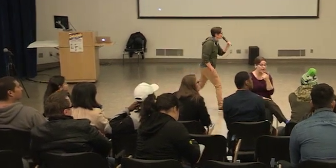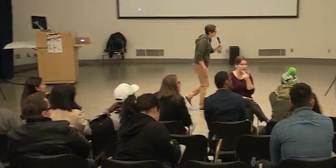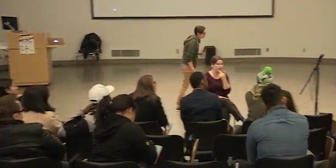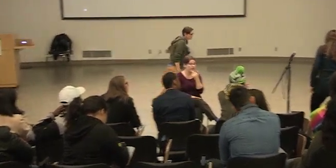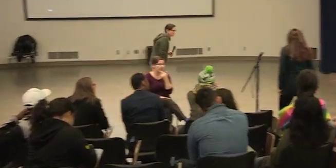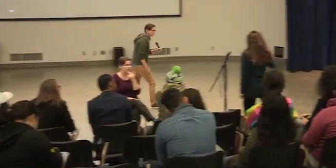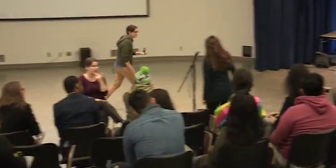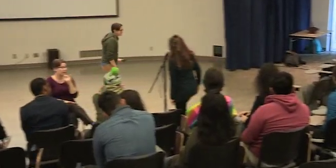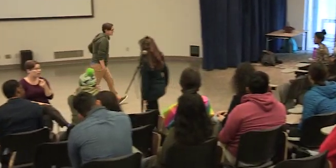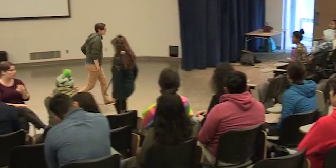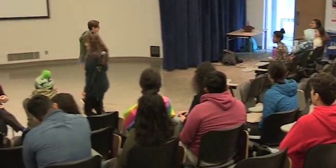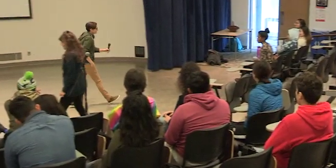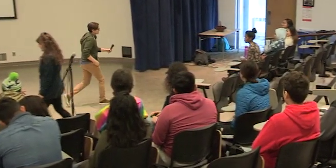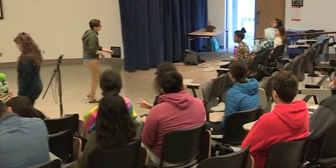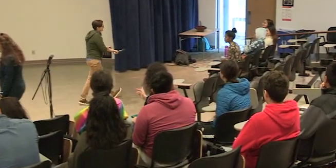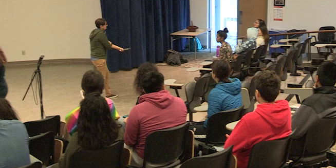Thank you.